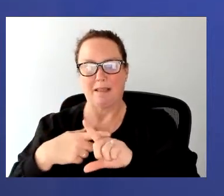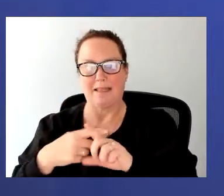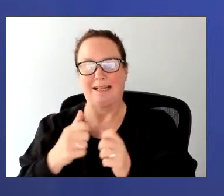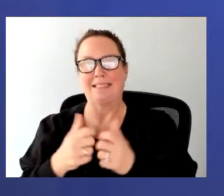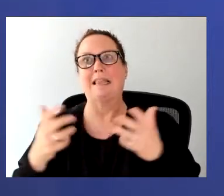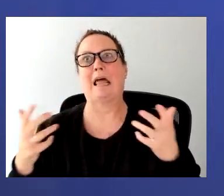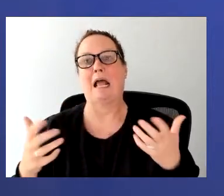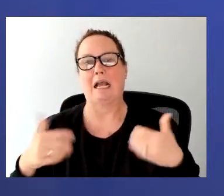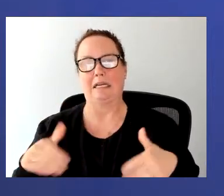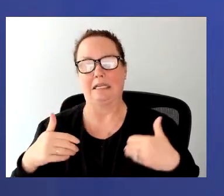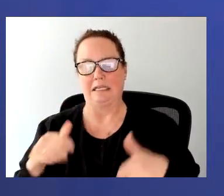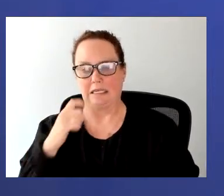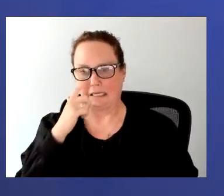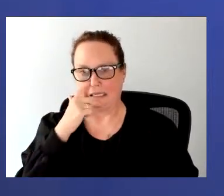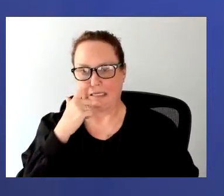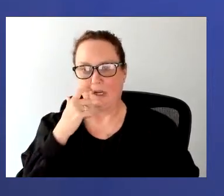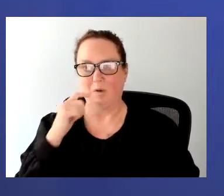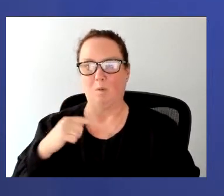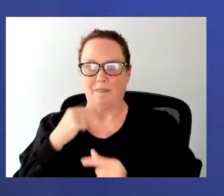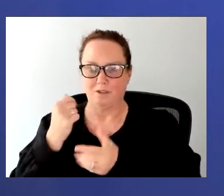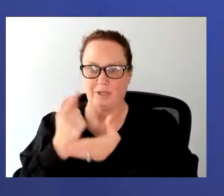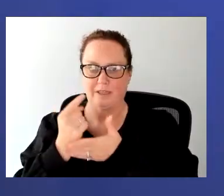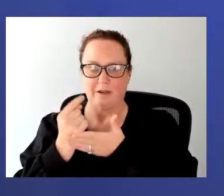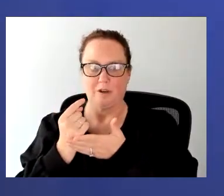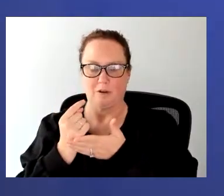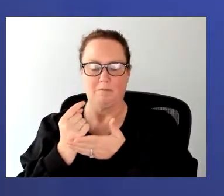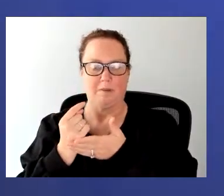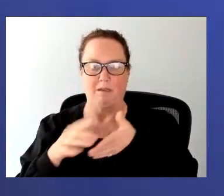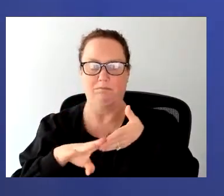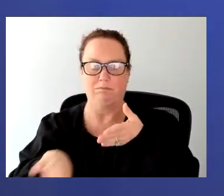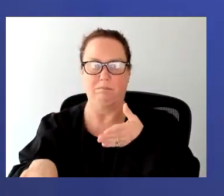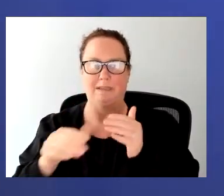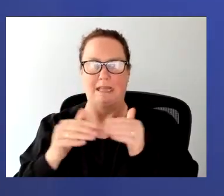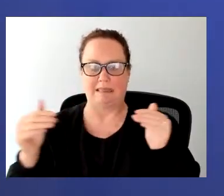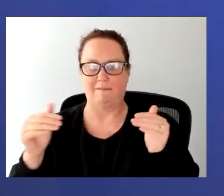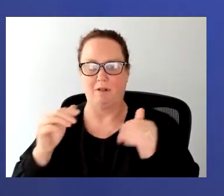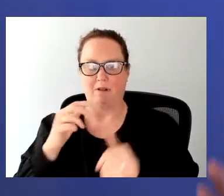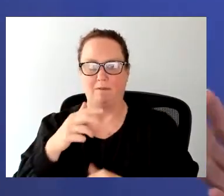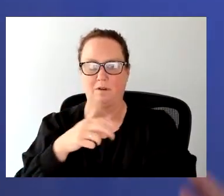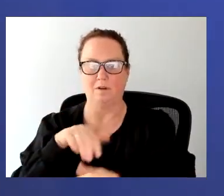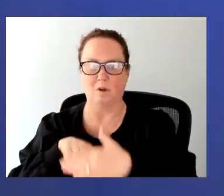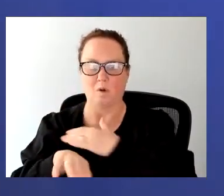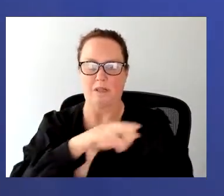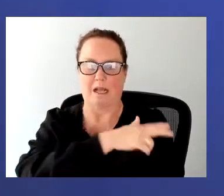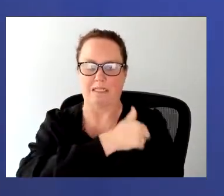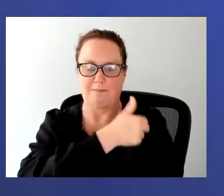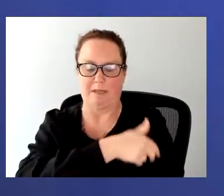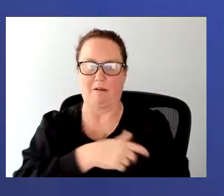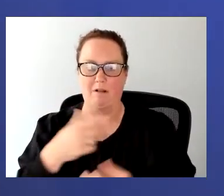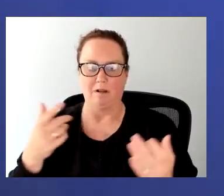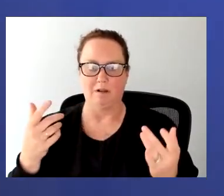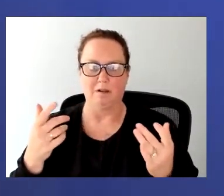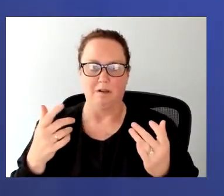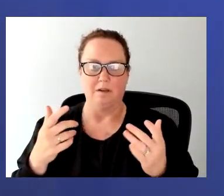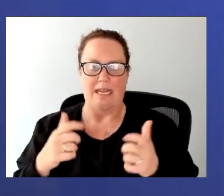With gene therapy, you could be freed from that level of care and be left to just resume your